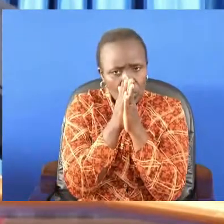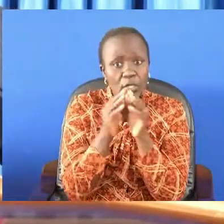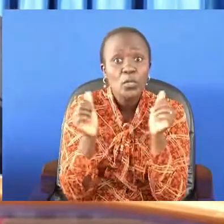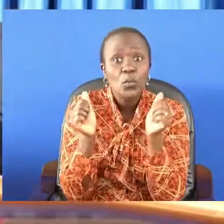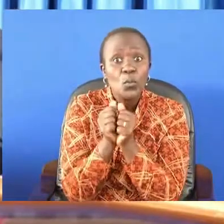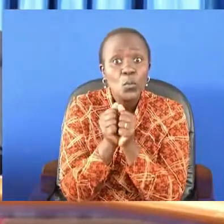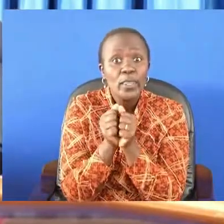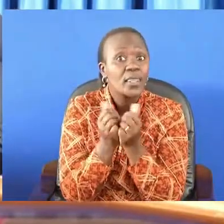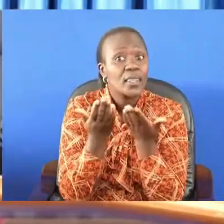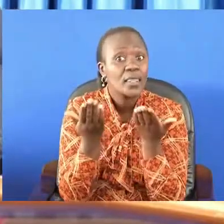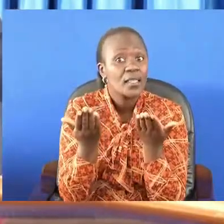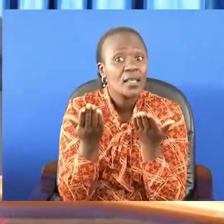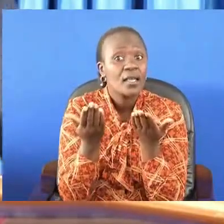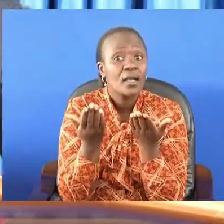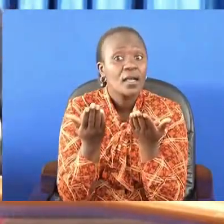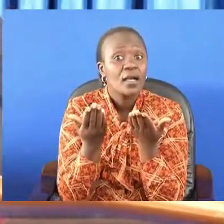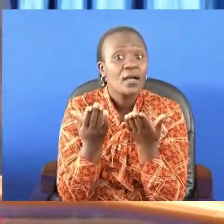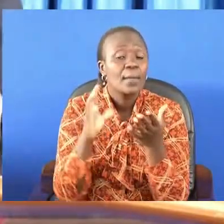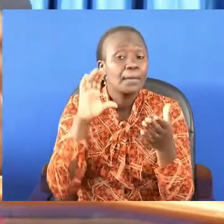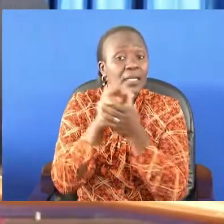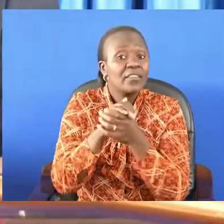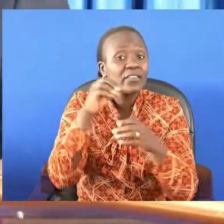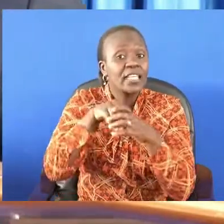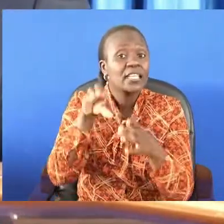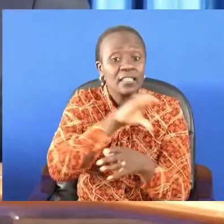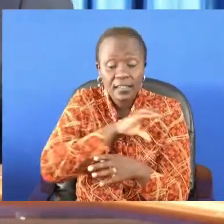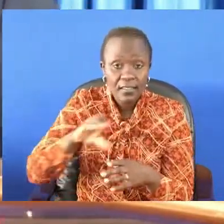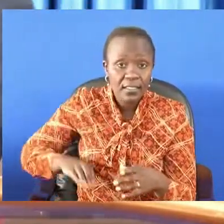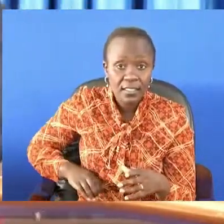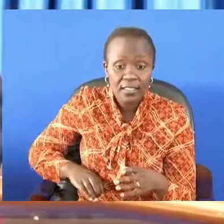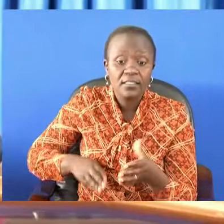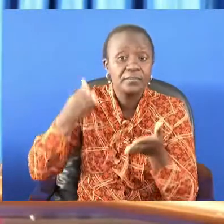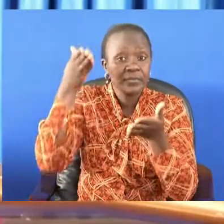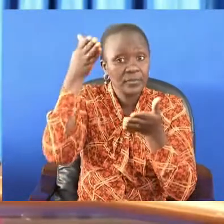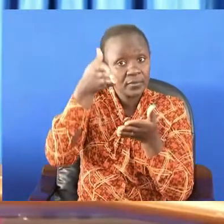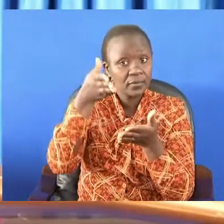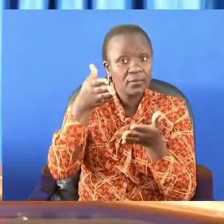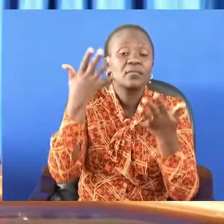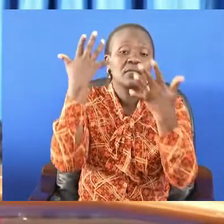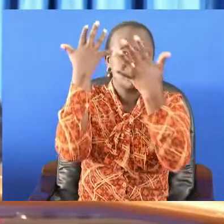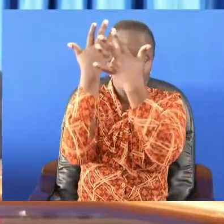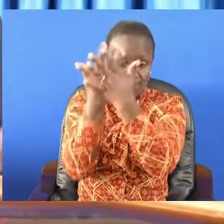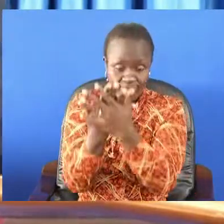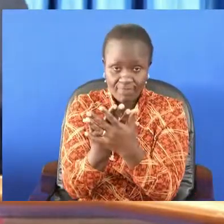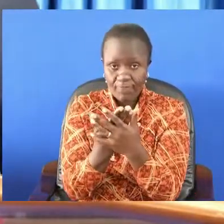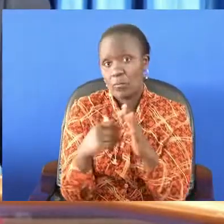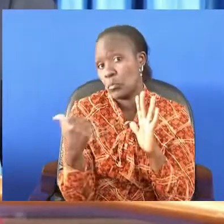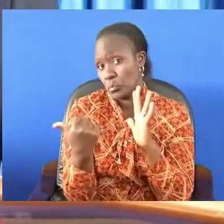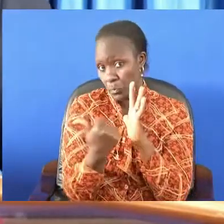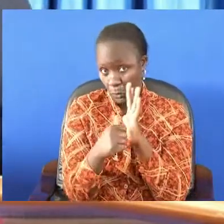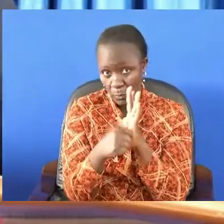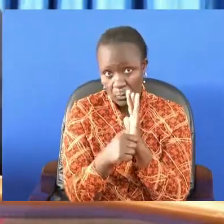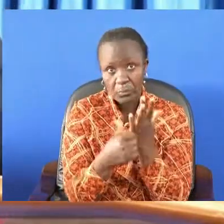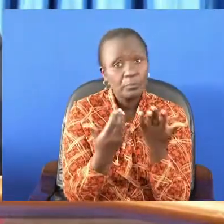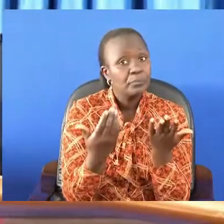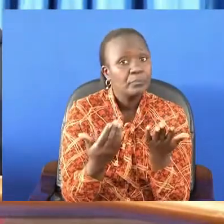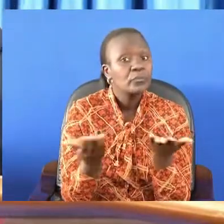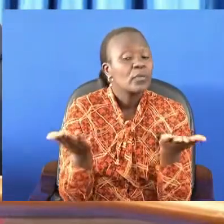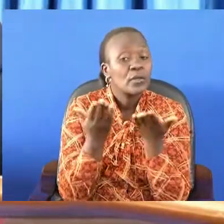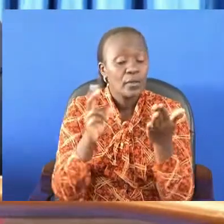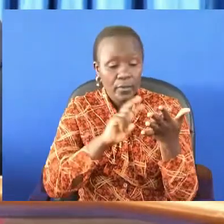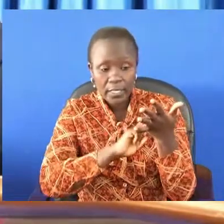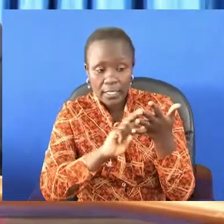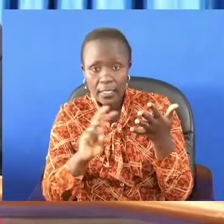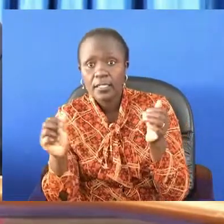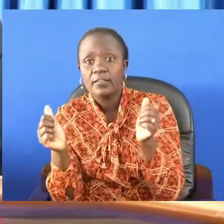the issues about believing in Christ, it landed them into problems. And that is why, where we are